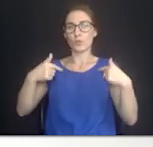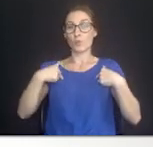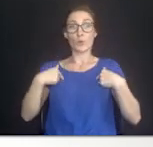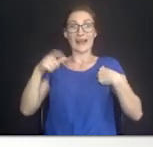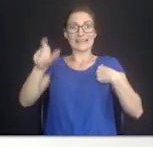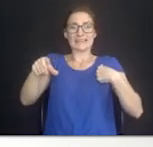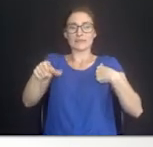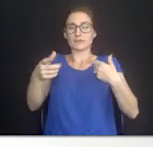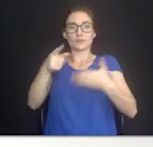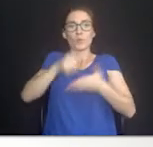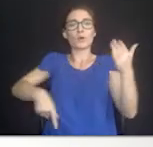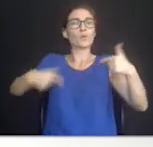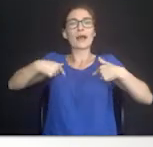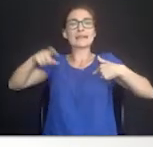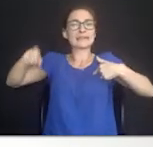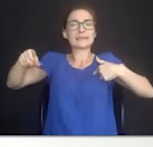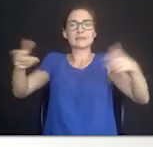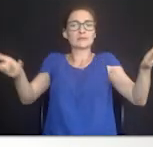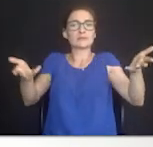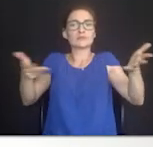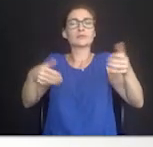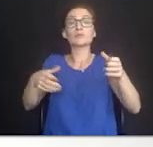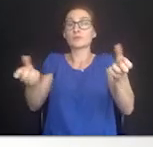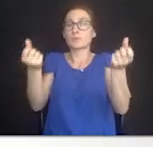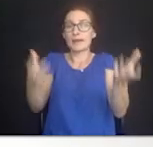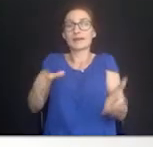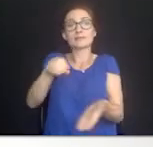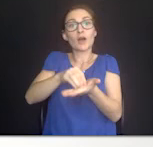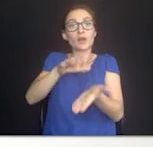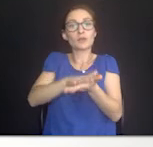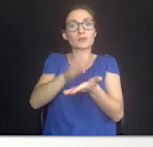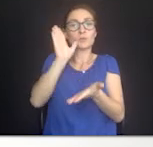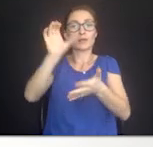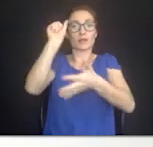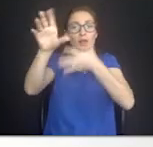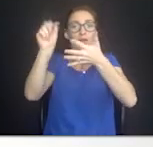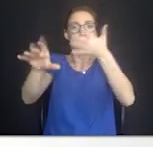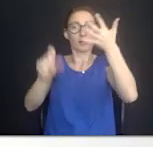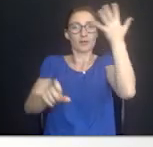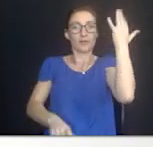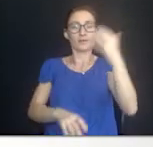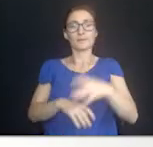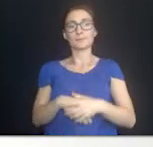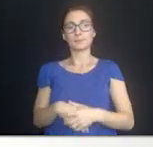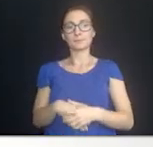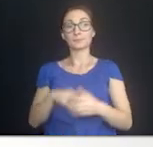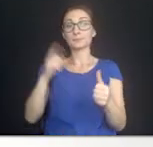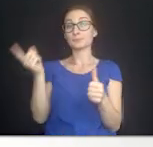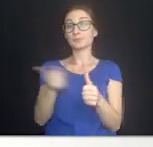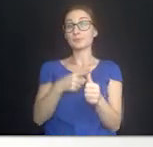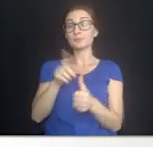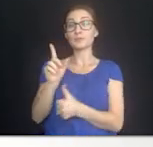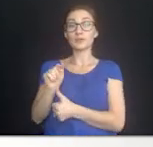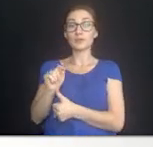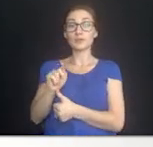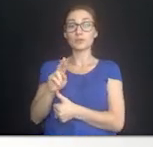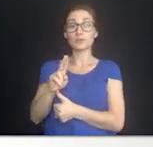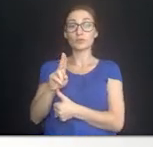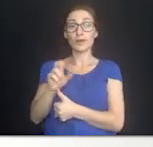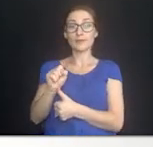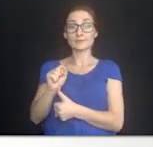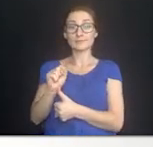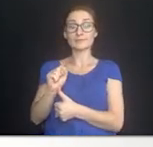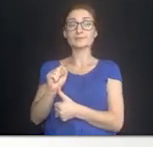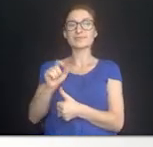So there's a lot of documents that get thrown at us, and we're going to go through them here. So the first is the trust. A